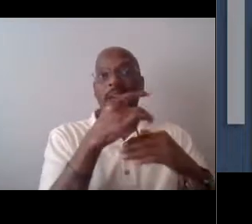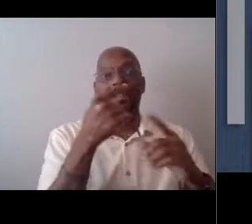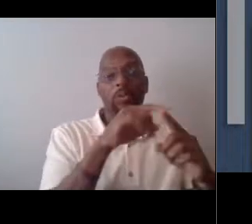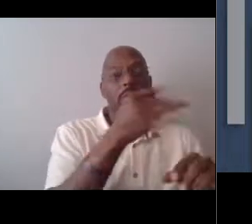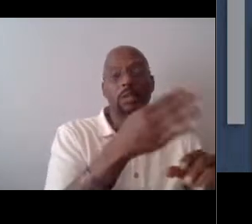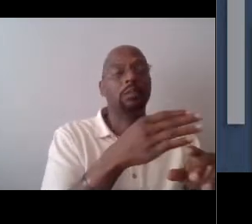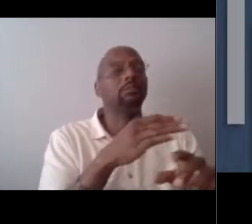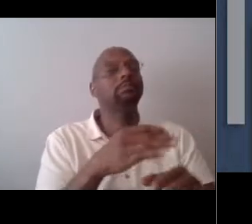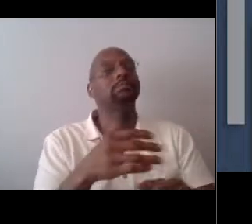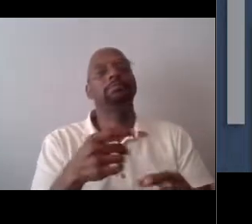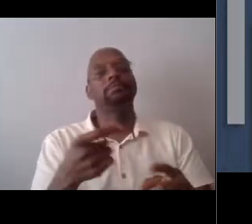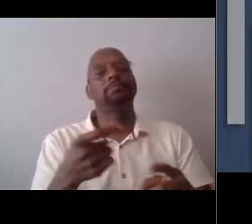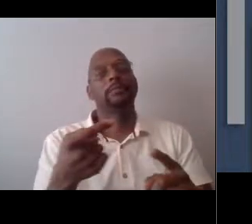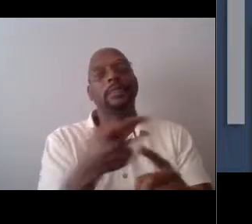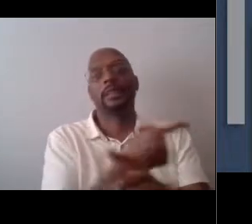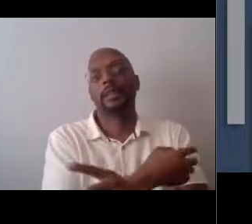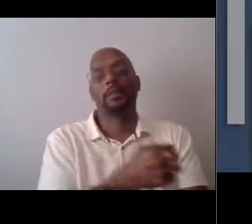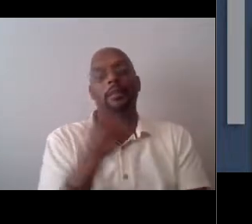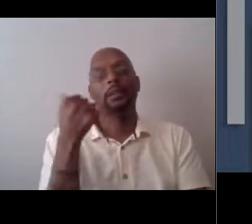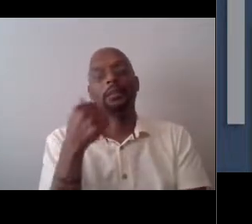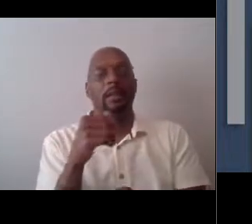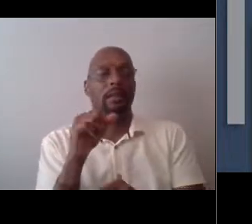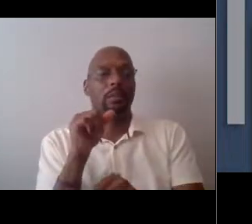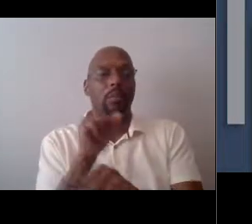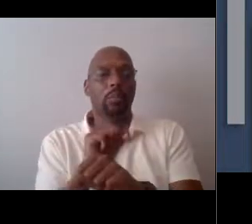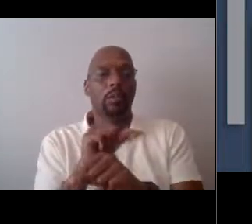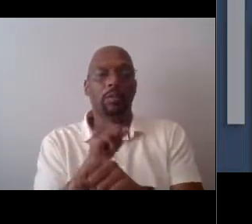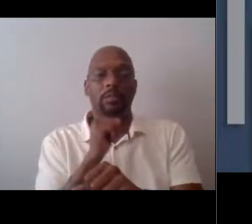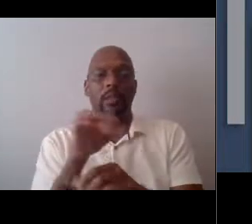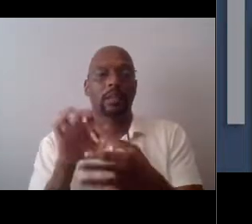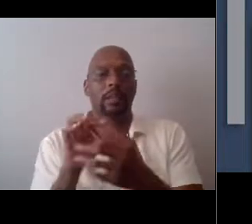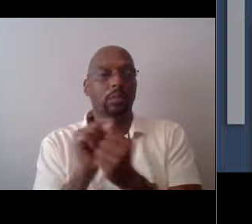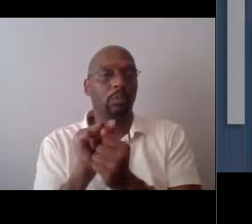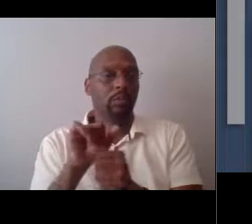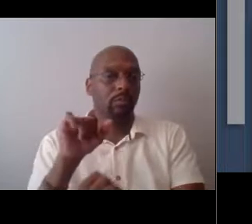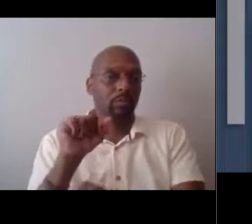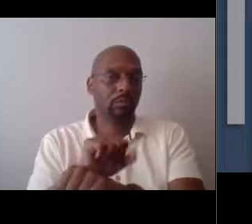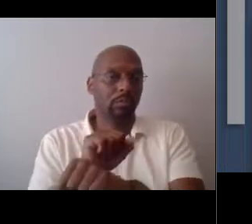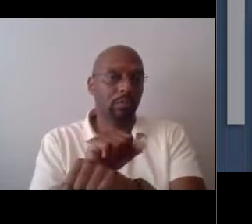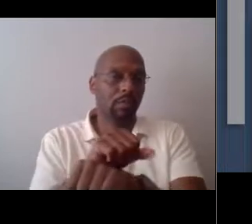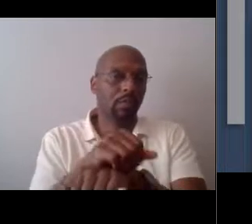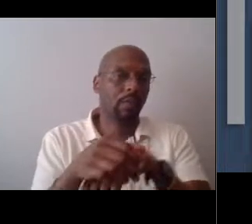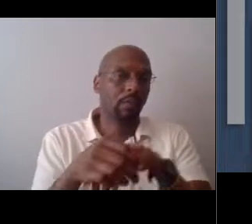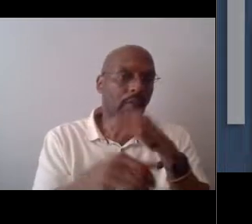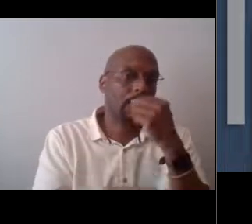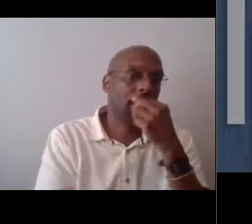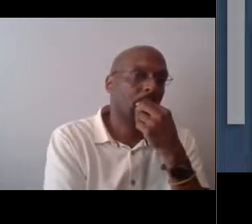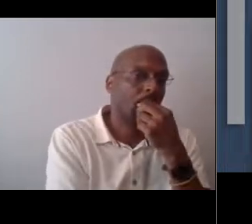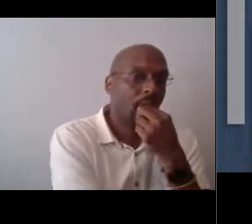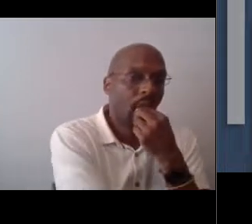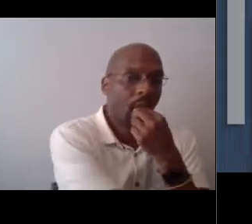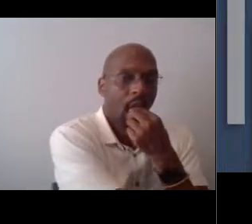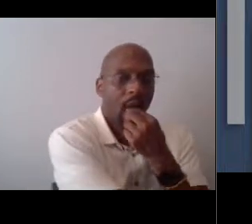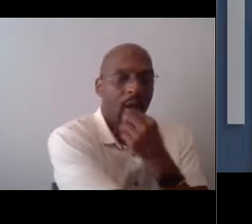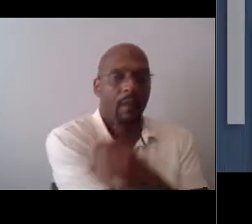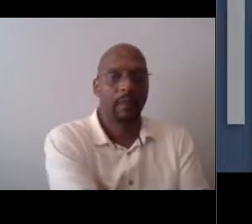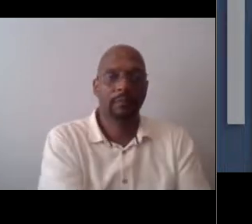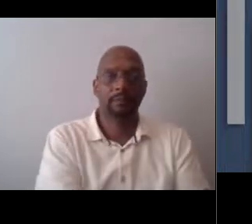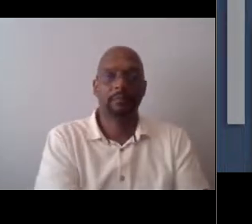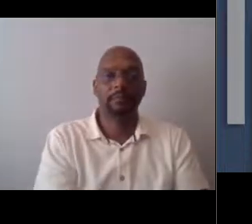making. I don't disagree with what you're saying. I'm just puzzled as to why it's not